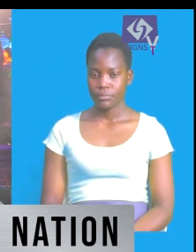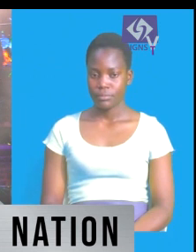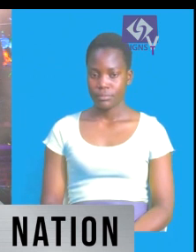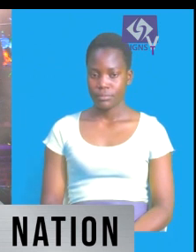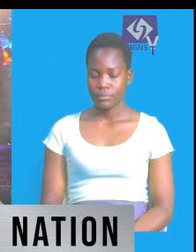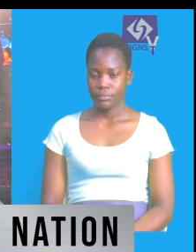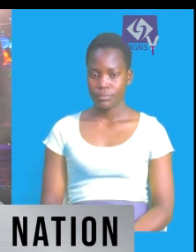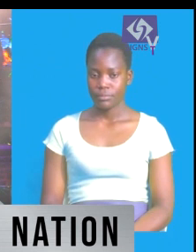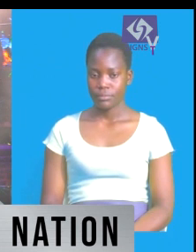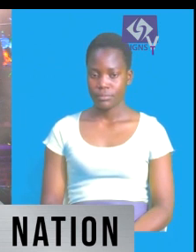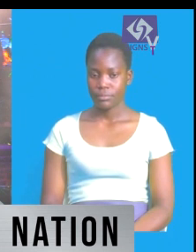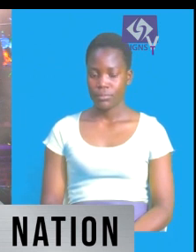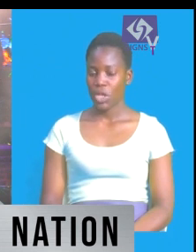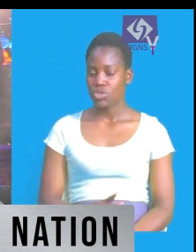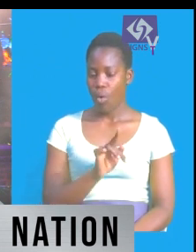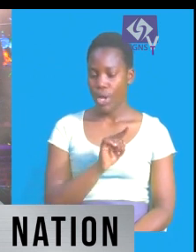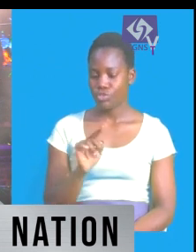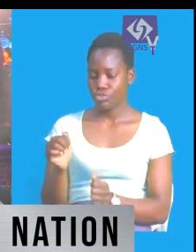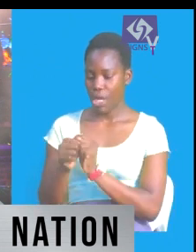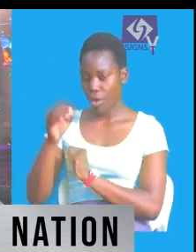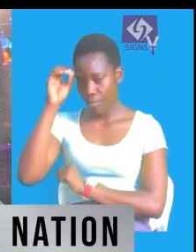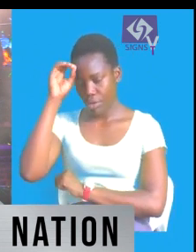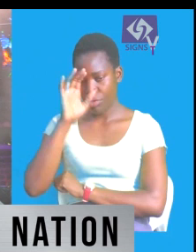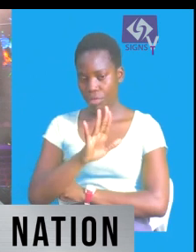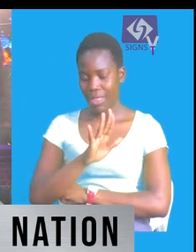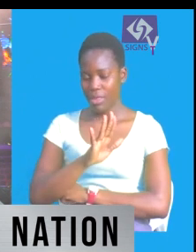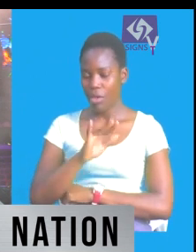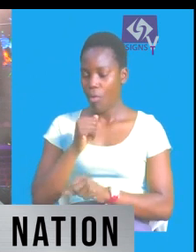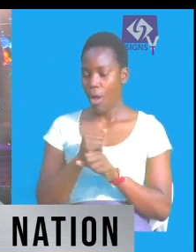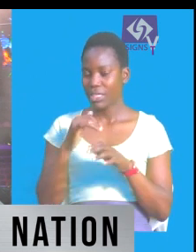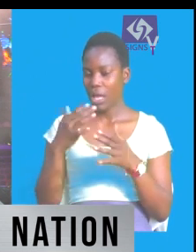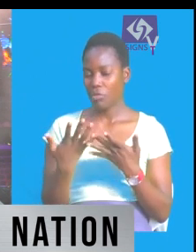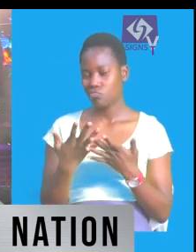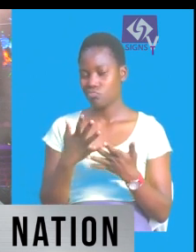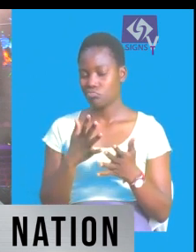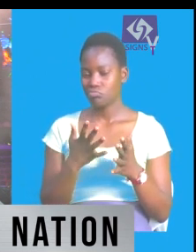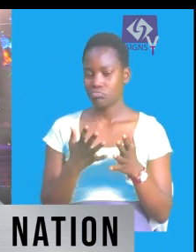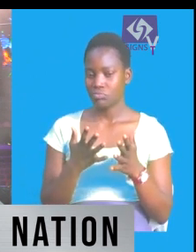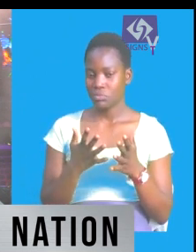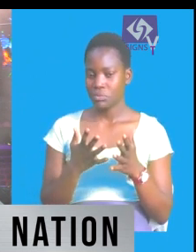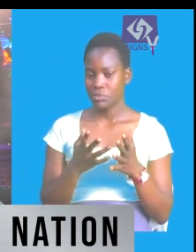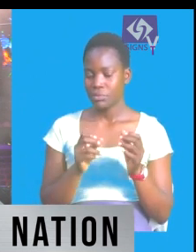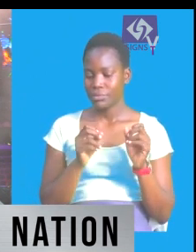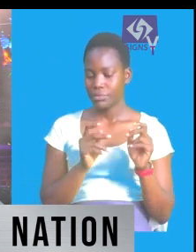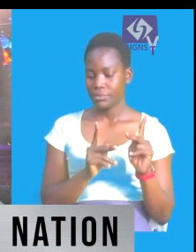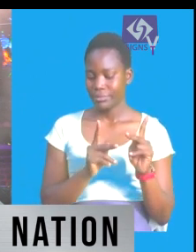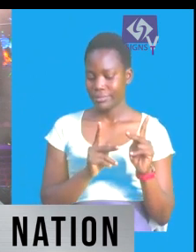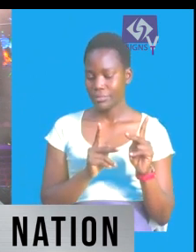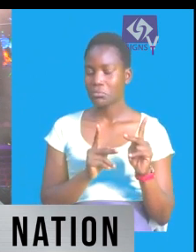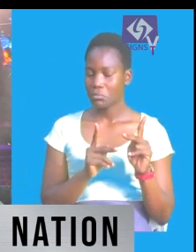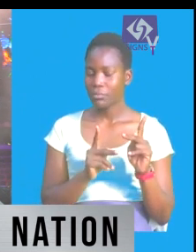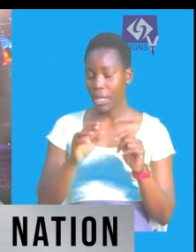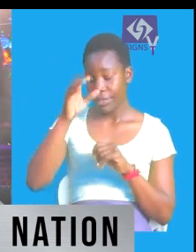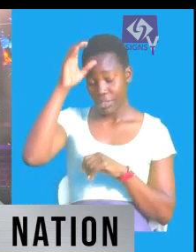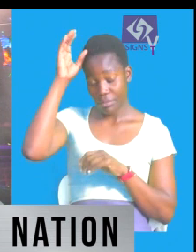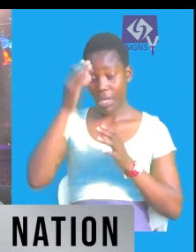on a scale of 1 to 10. So in your opinion, he underperformed. Well, Why do you think he underperformed? let down in